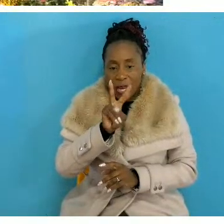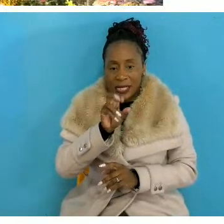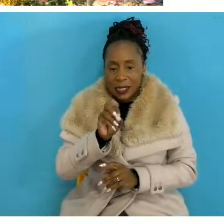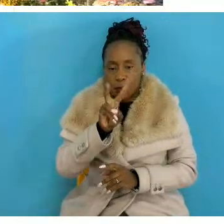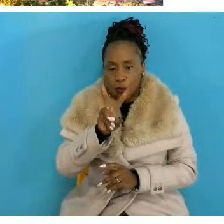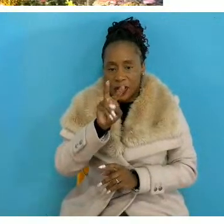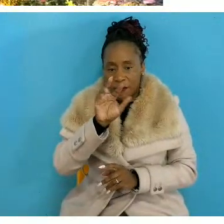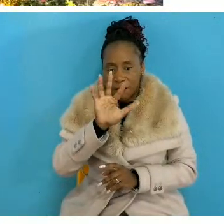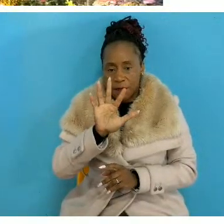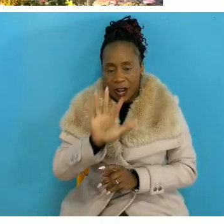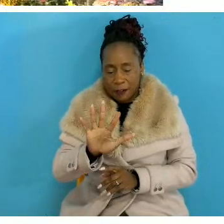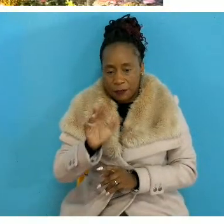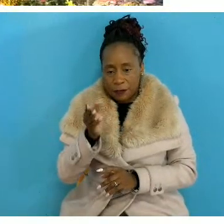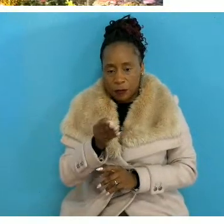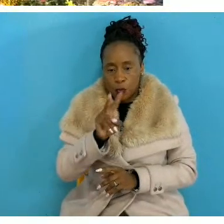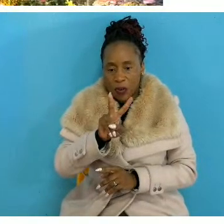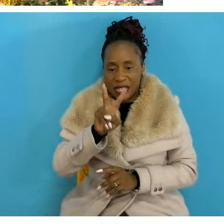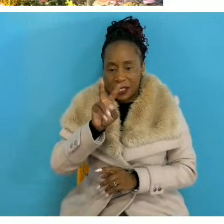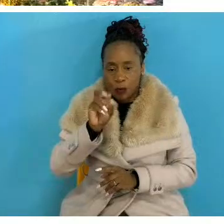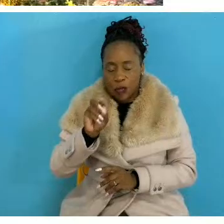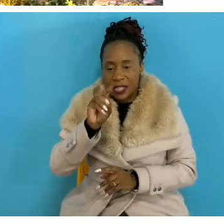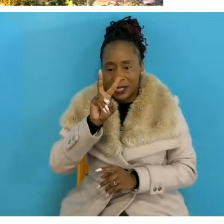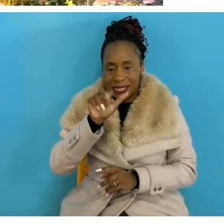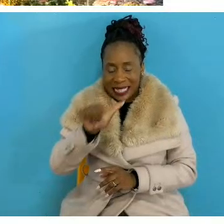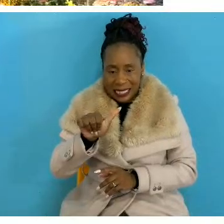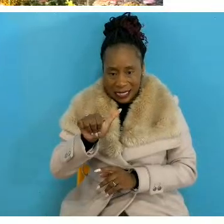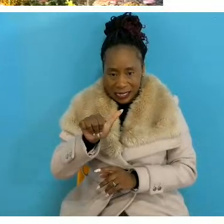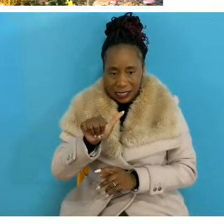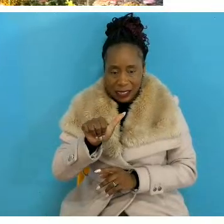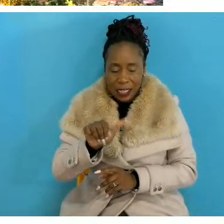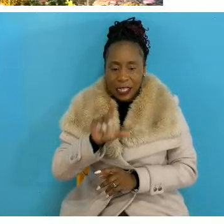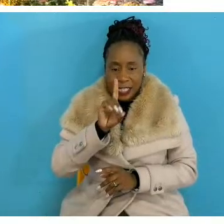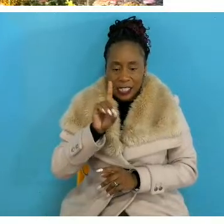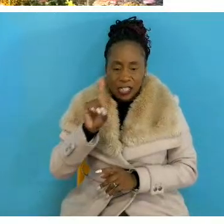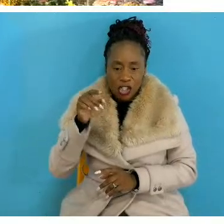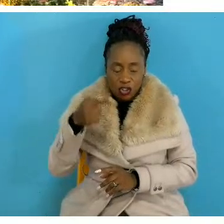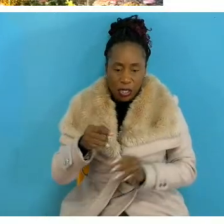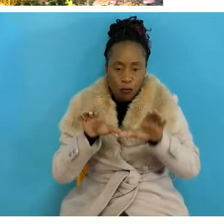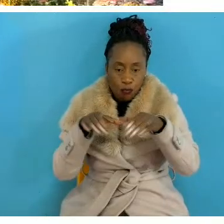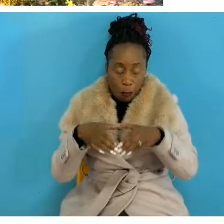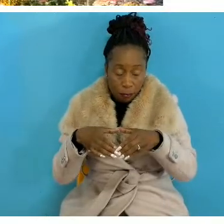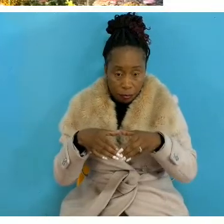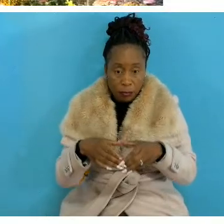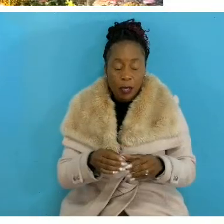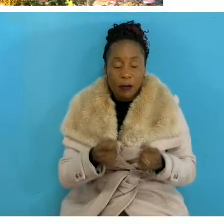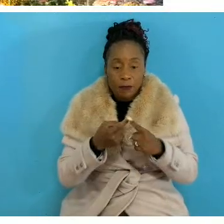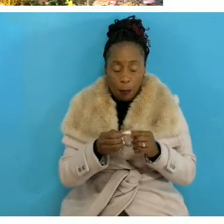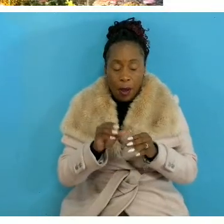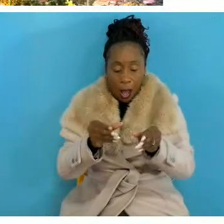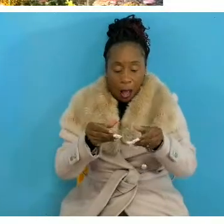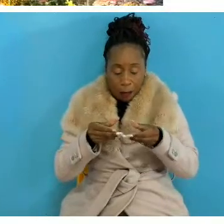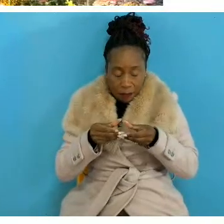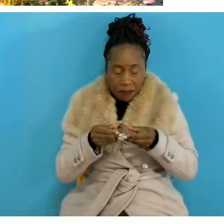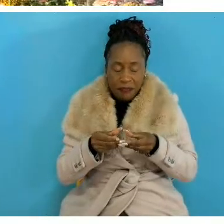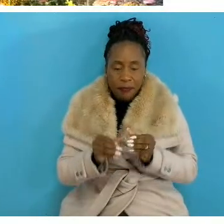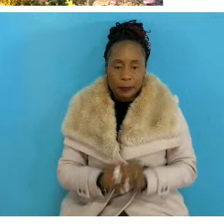2025-2026 GGDA group allocation as per our allocations.